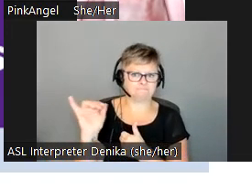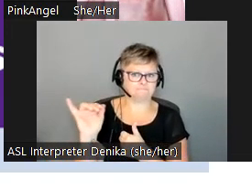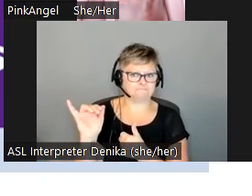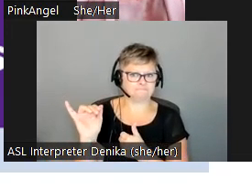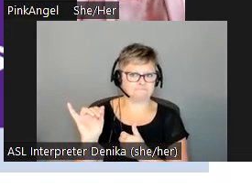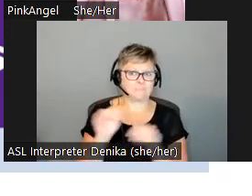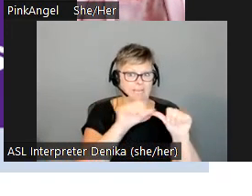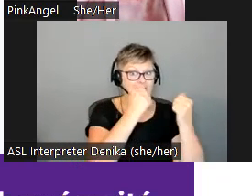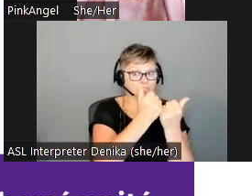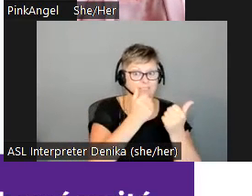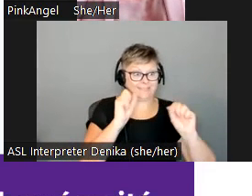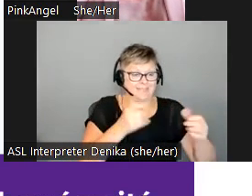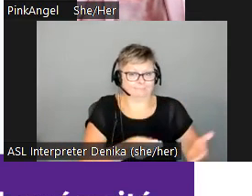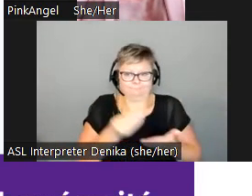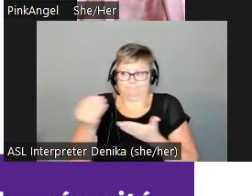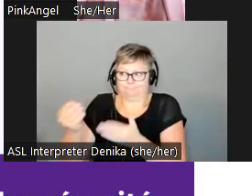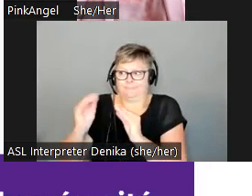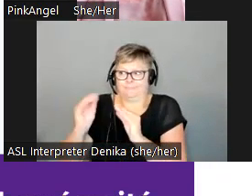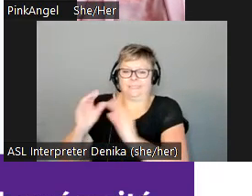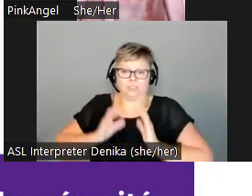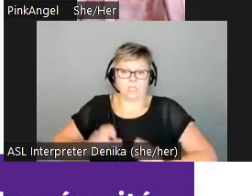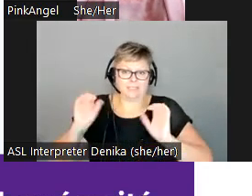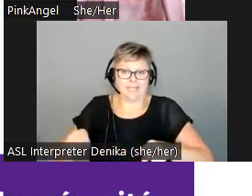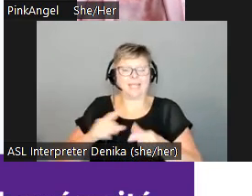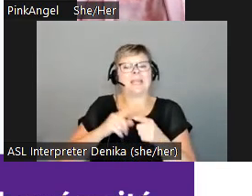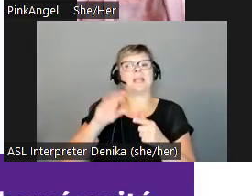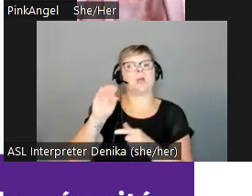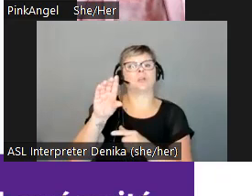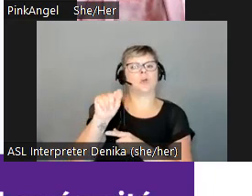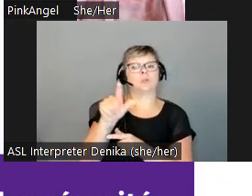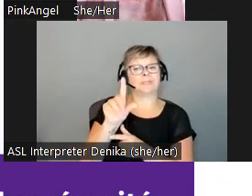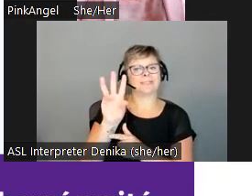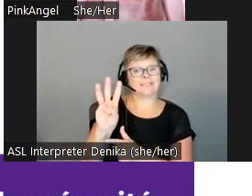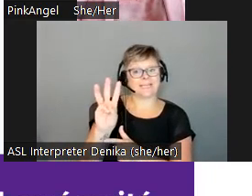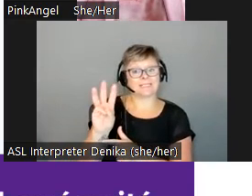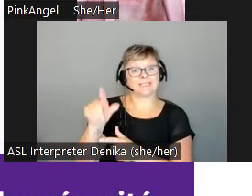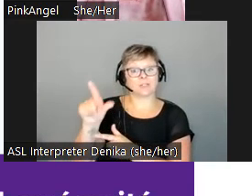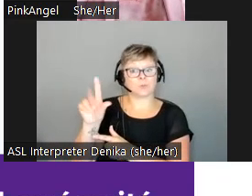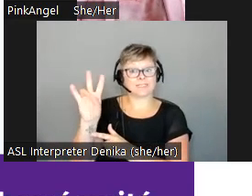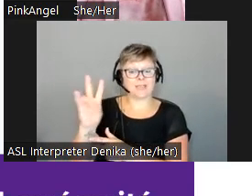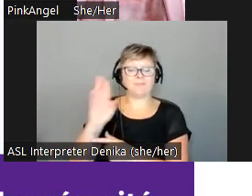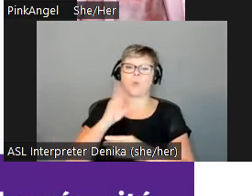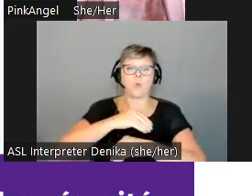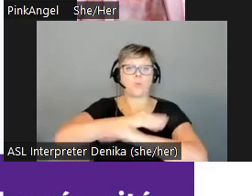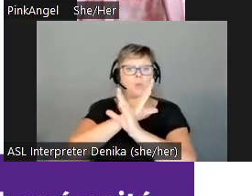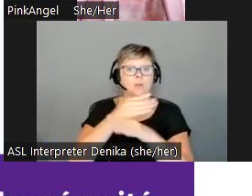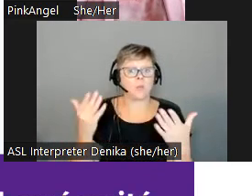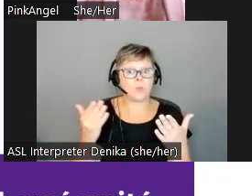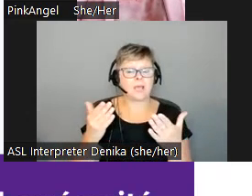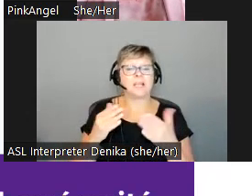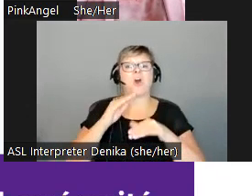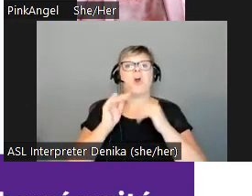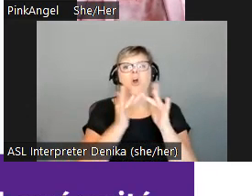on to clients. And then on October 26th and 27th, we're doing a webinar on online frauds and